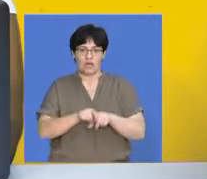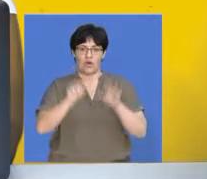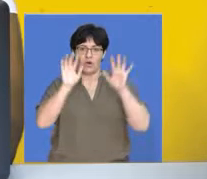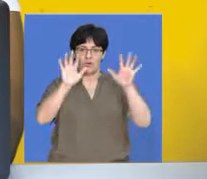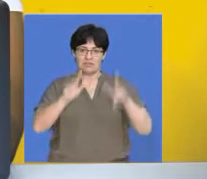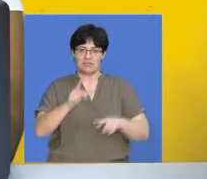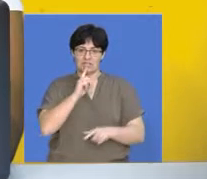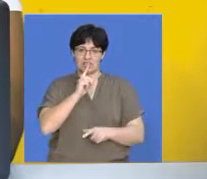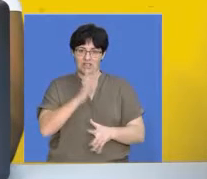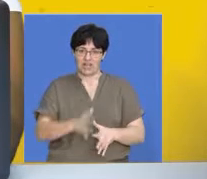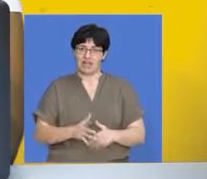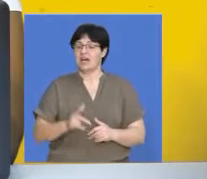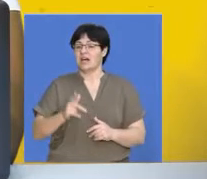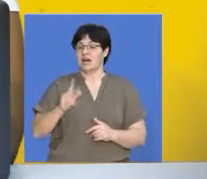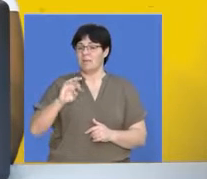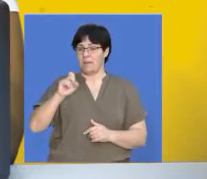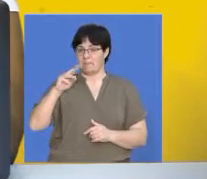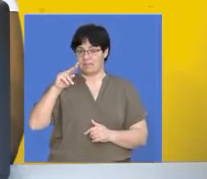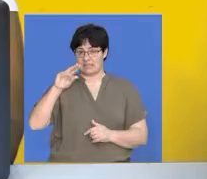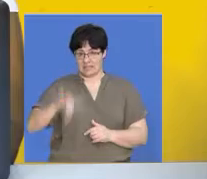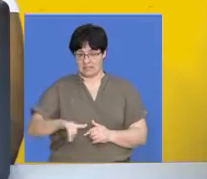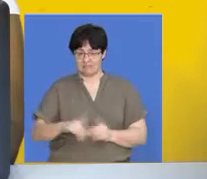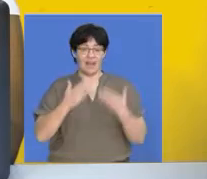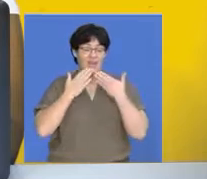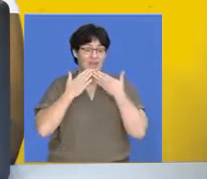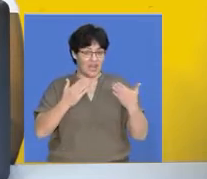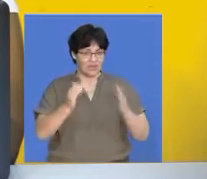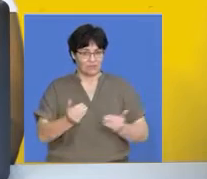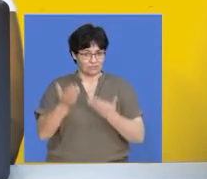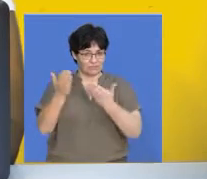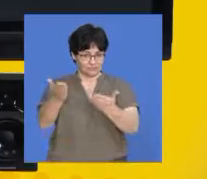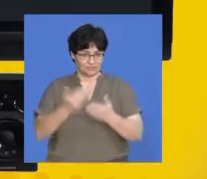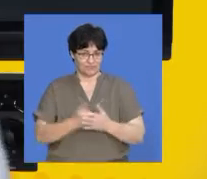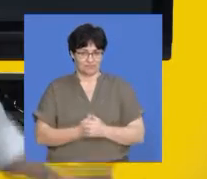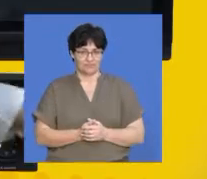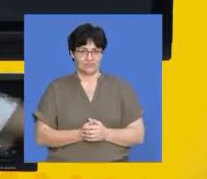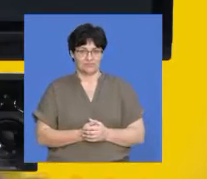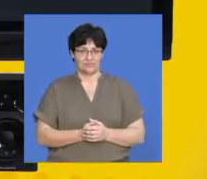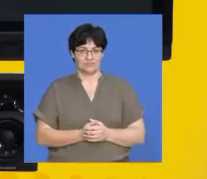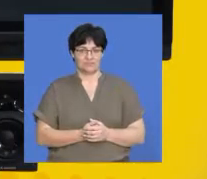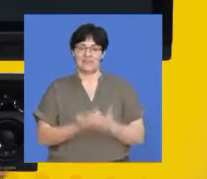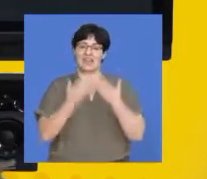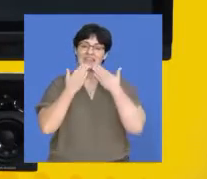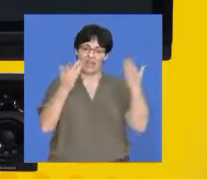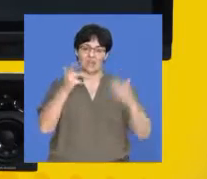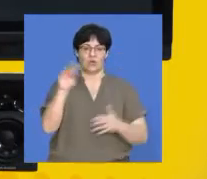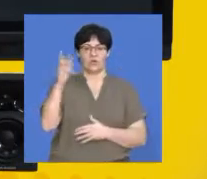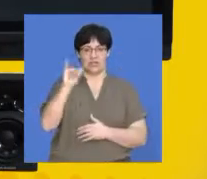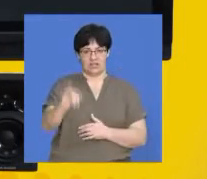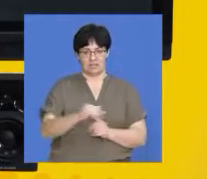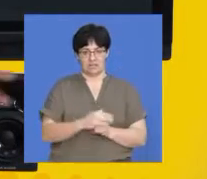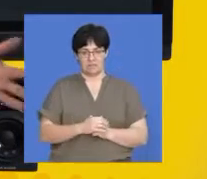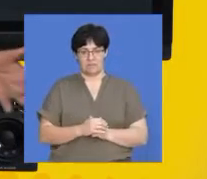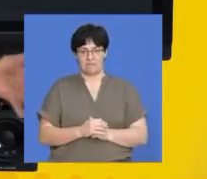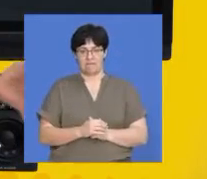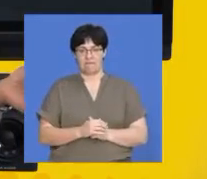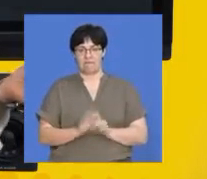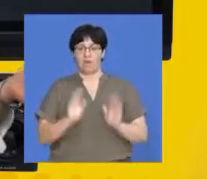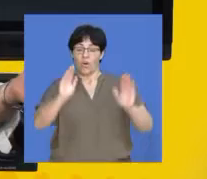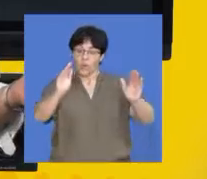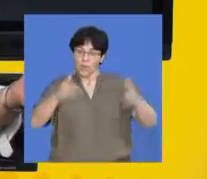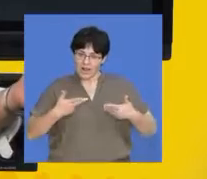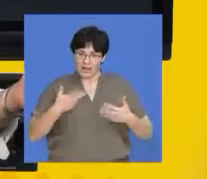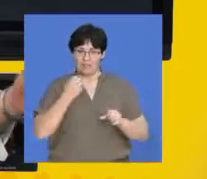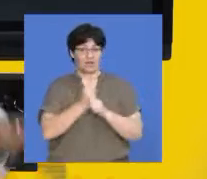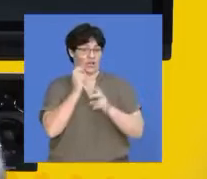awesome teacher, Mamsi. Thank you so much, guys, and over to you. Thank you, Luni. Welcome, grade